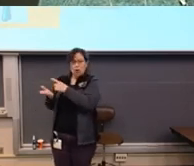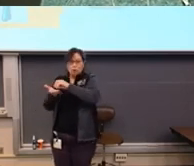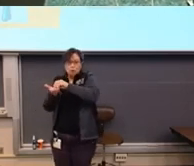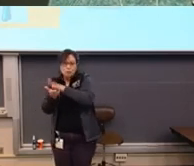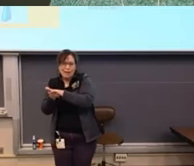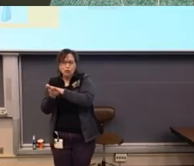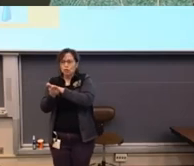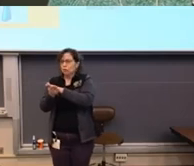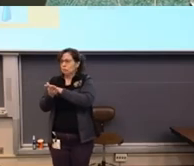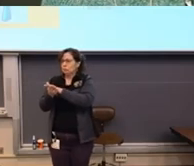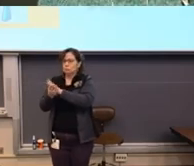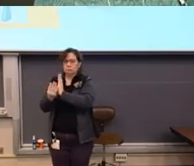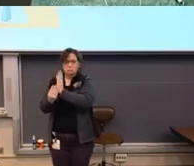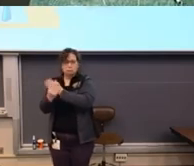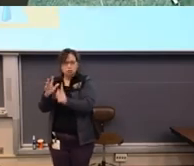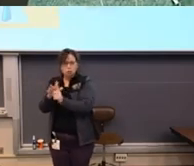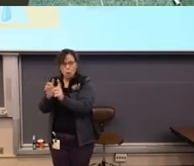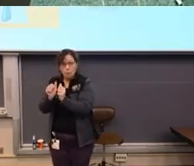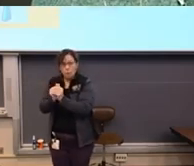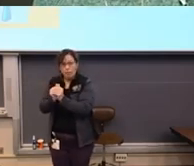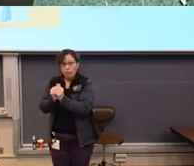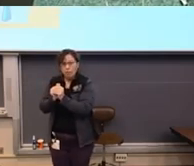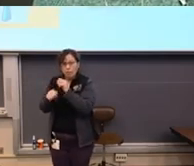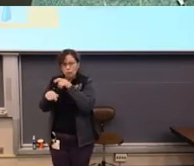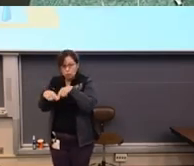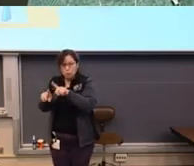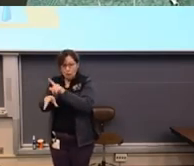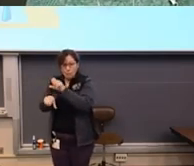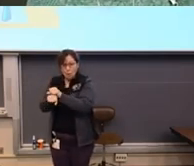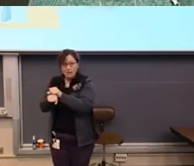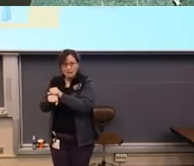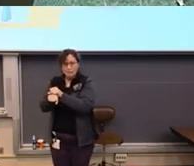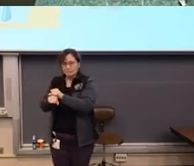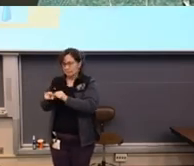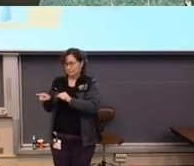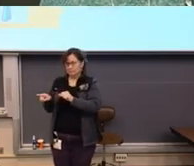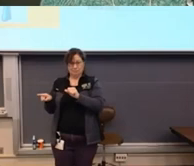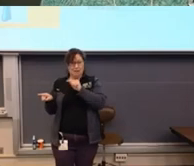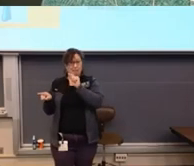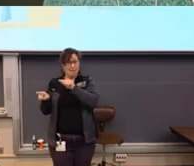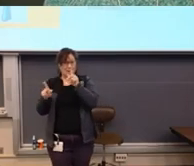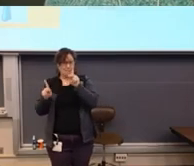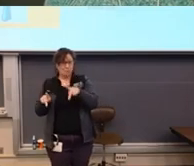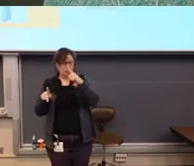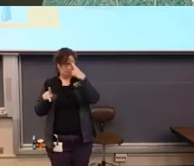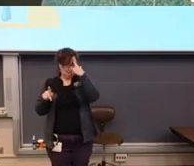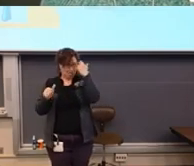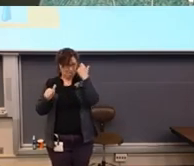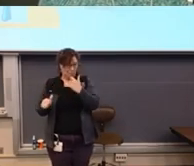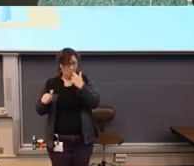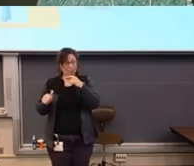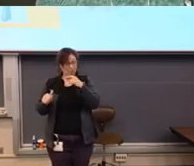who comes to the appointment is the one that the person with cognitive impairment prefers to be in these